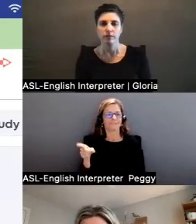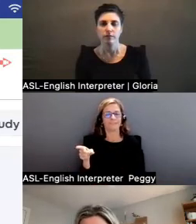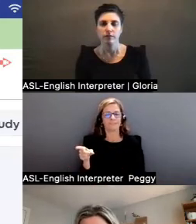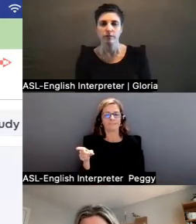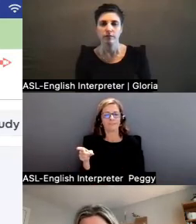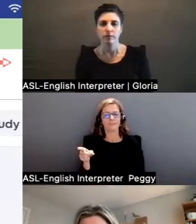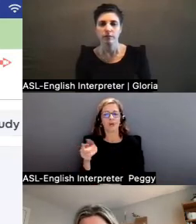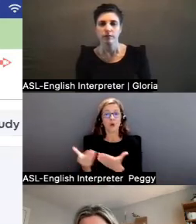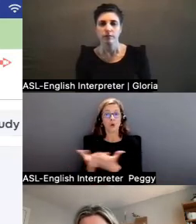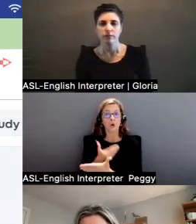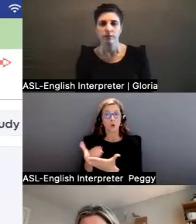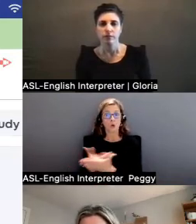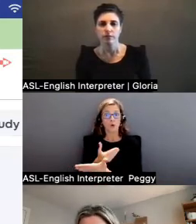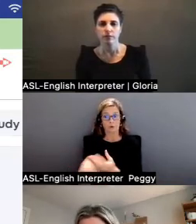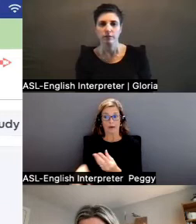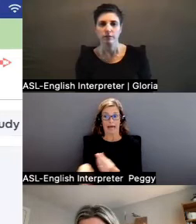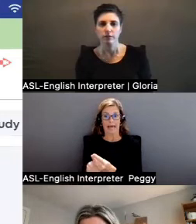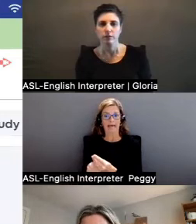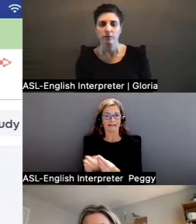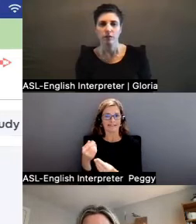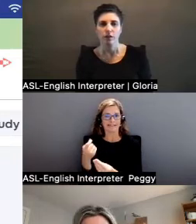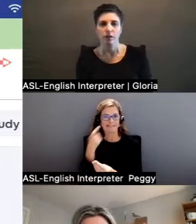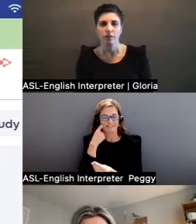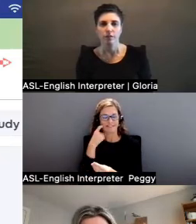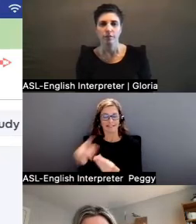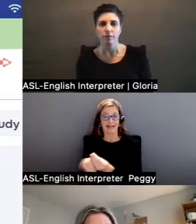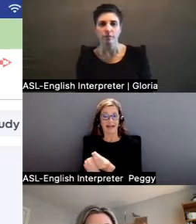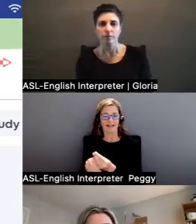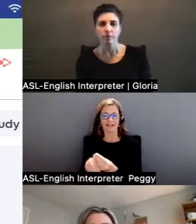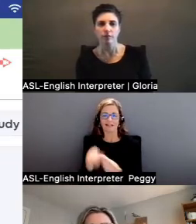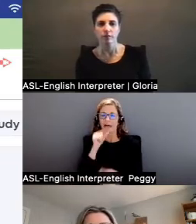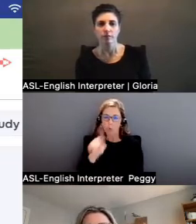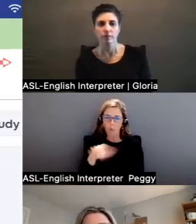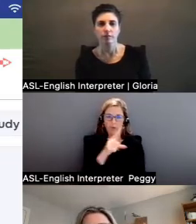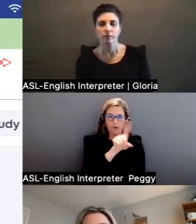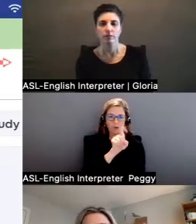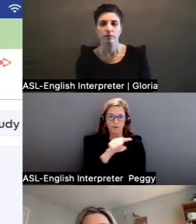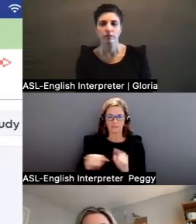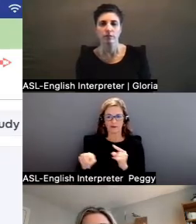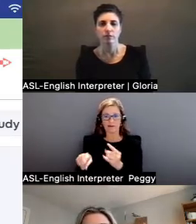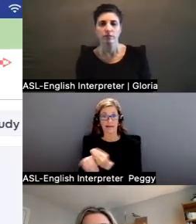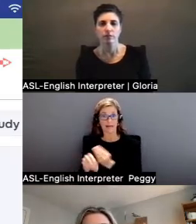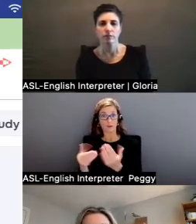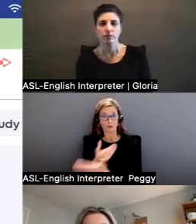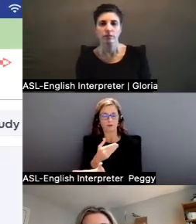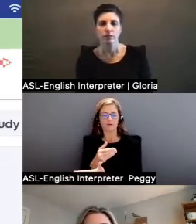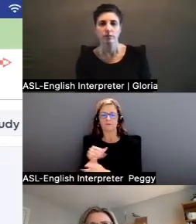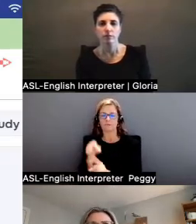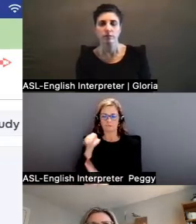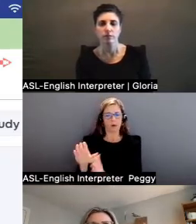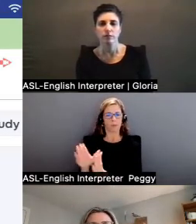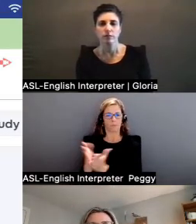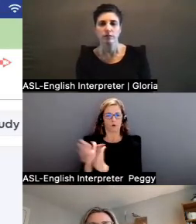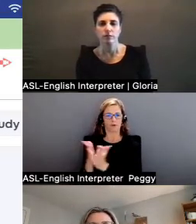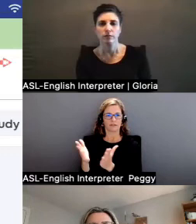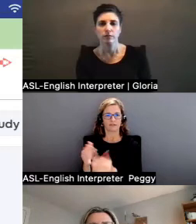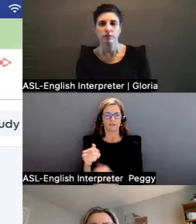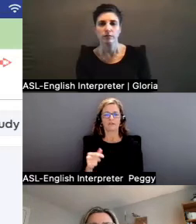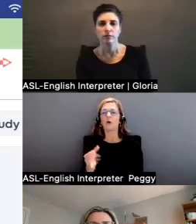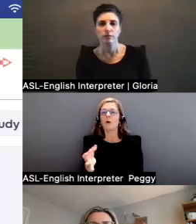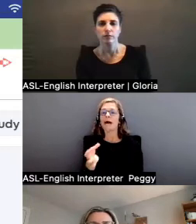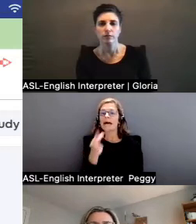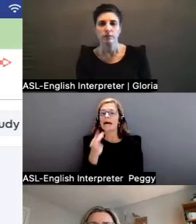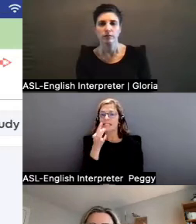that Stephanie was mentioning, which is the books. And it's actually interesting. So I'm going to jump to the section right on top that's called expert